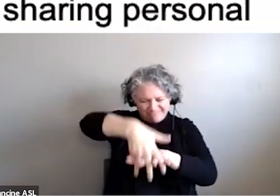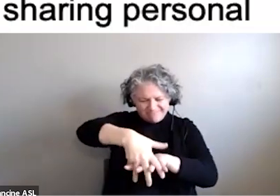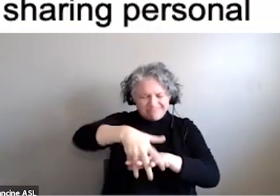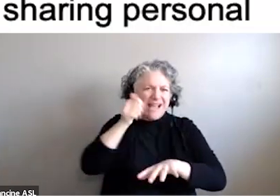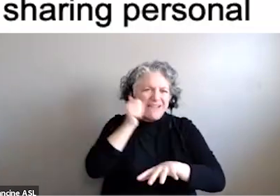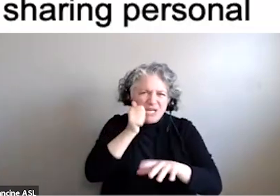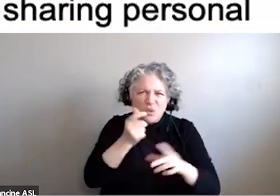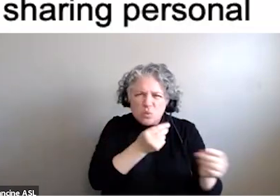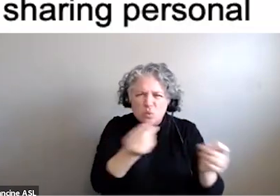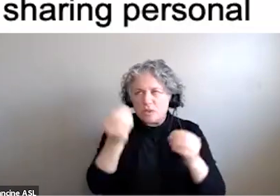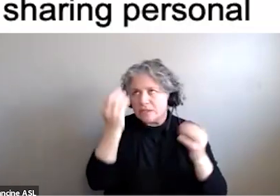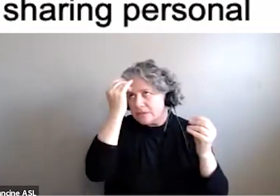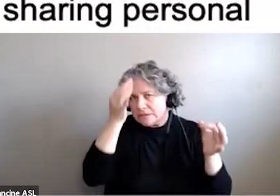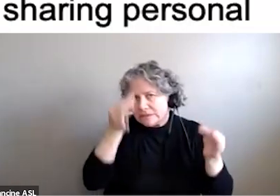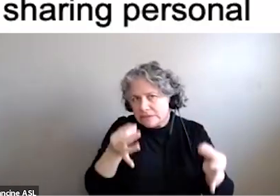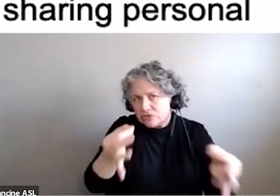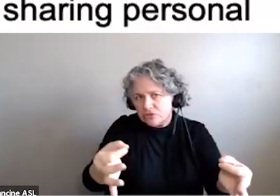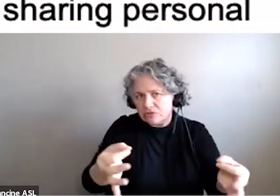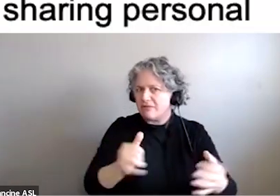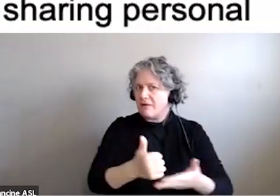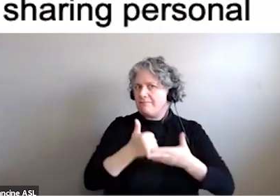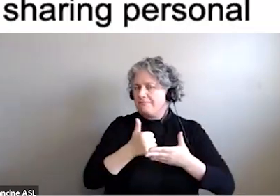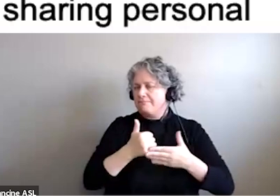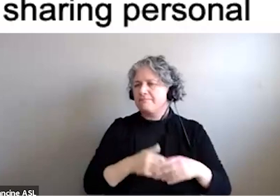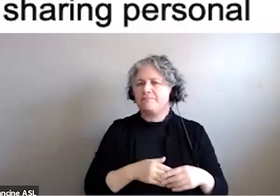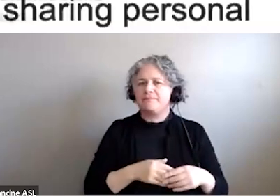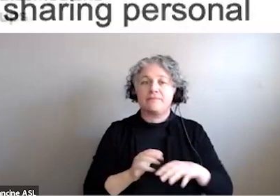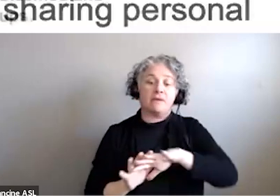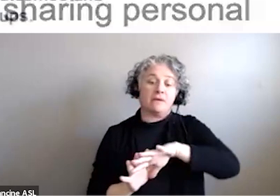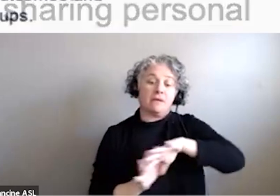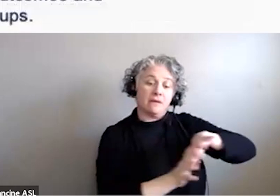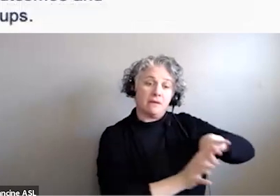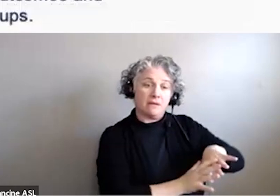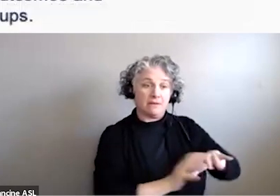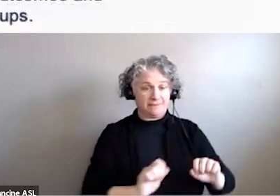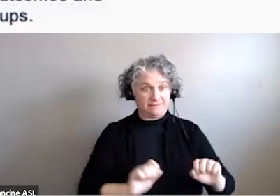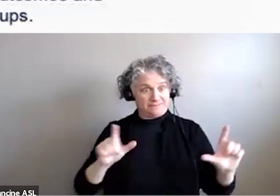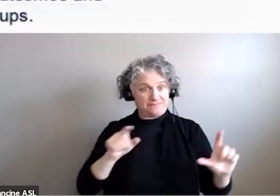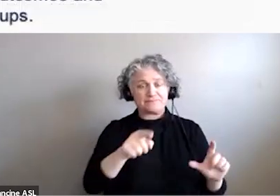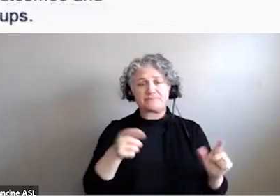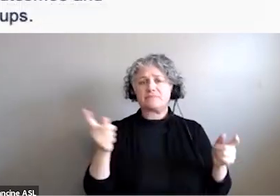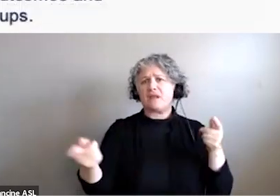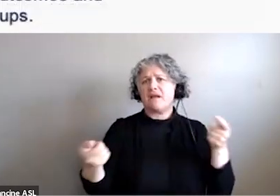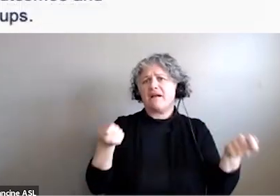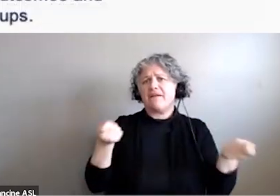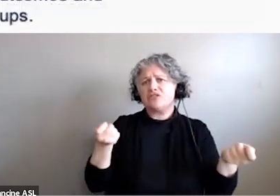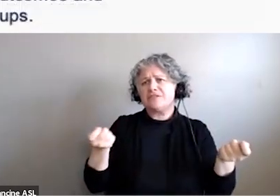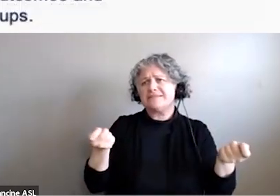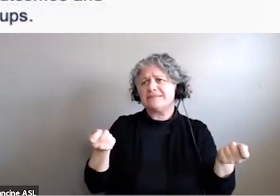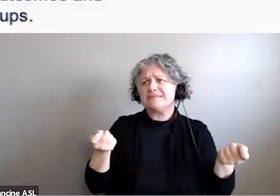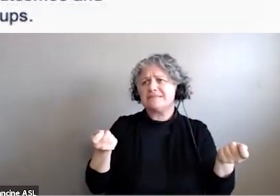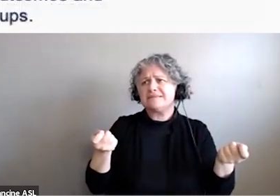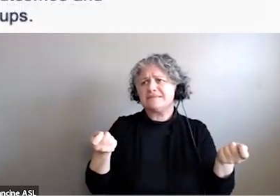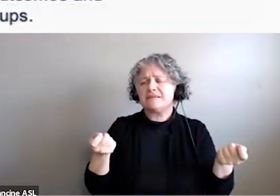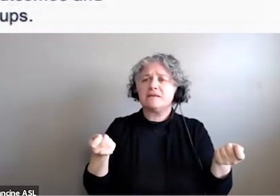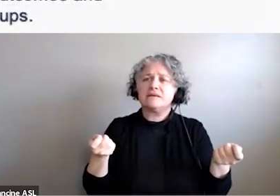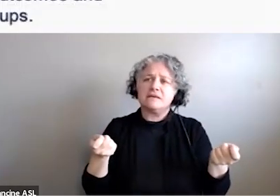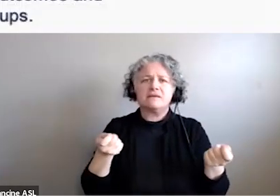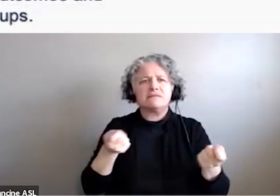decisions. Next slide. From a governance perspective, accessibility is now embedded into our